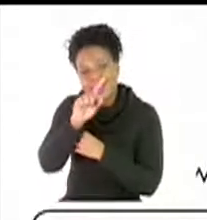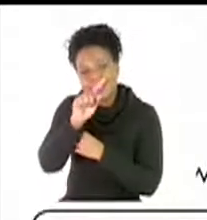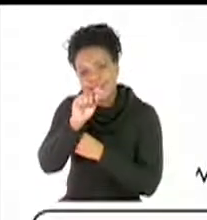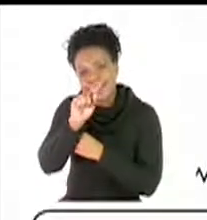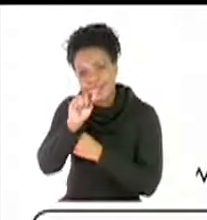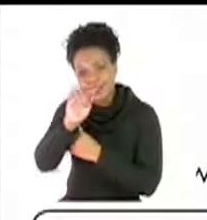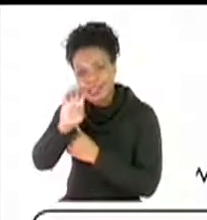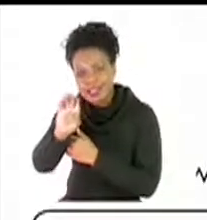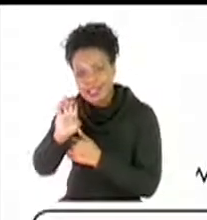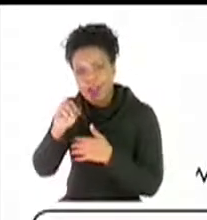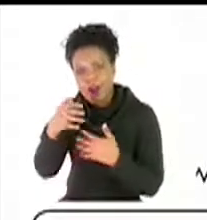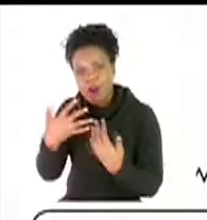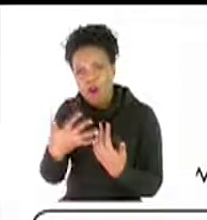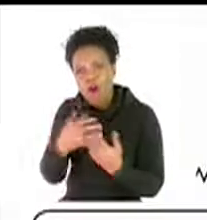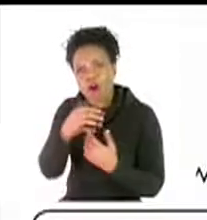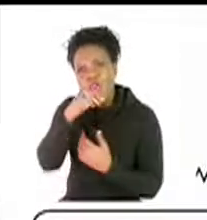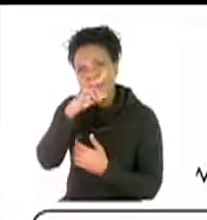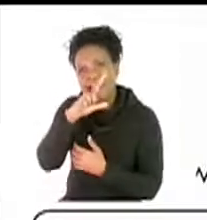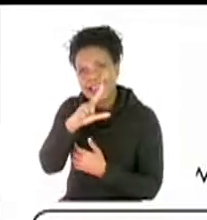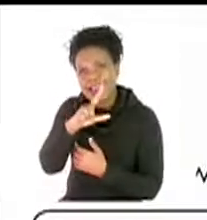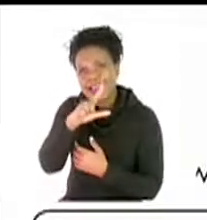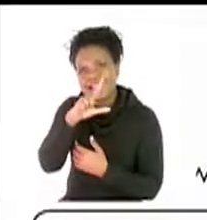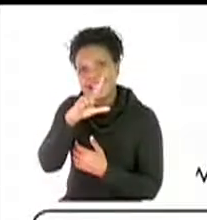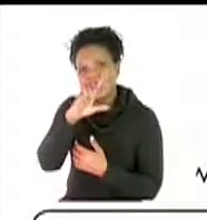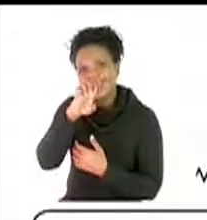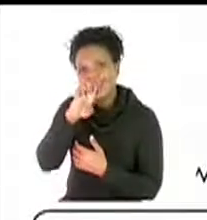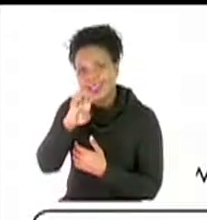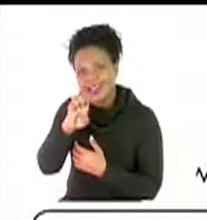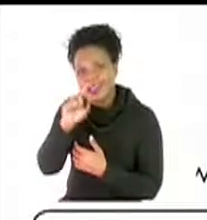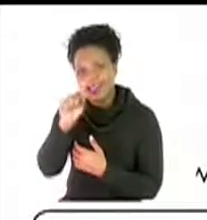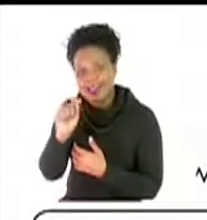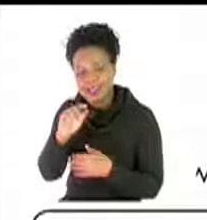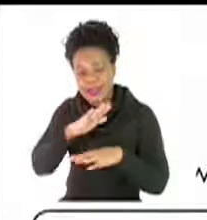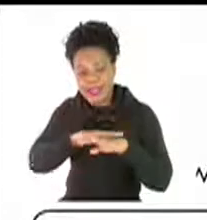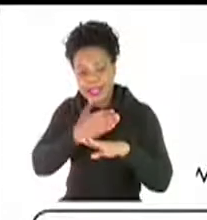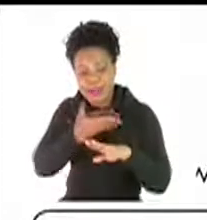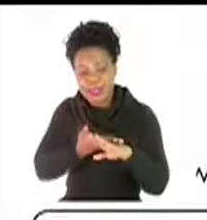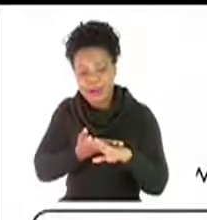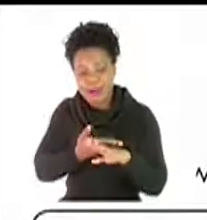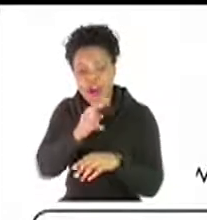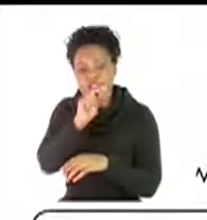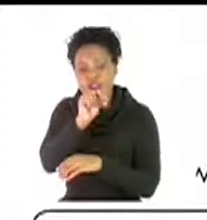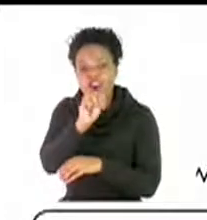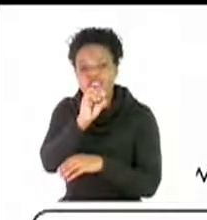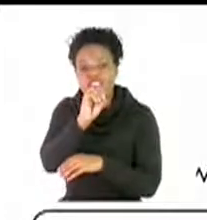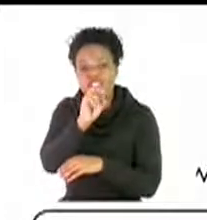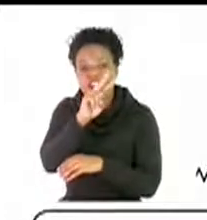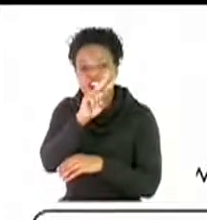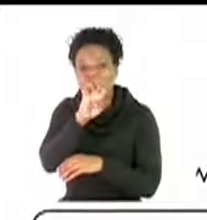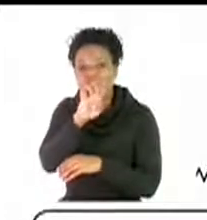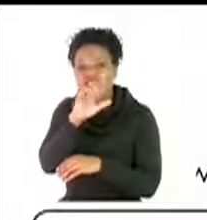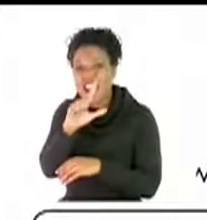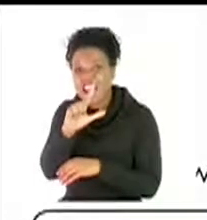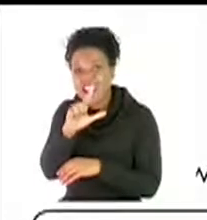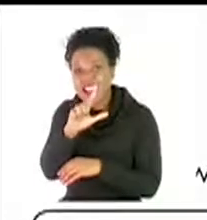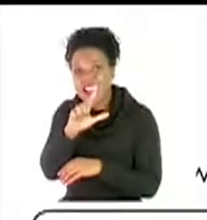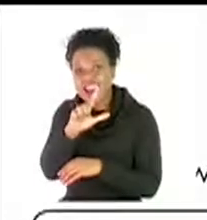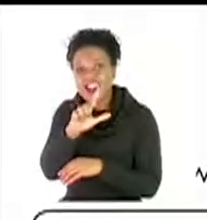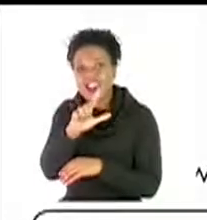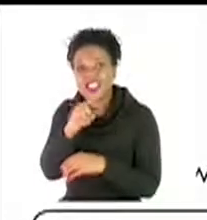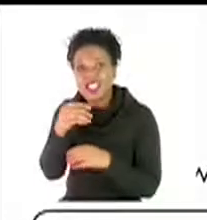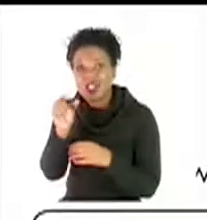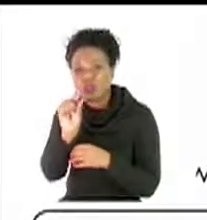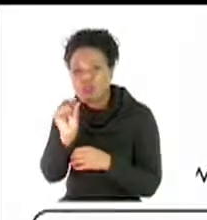An example there for novel is novelette, kitchen,